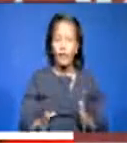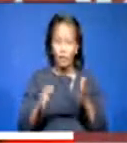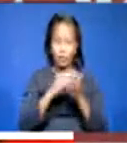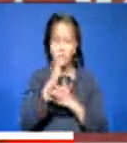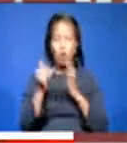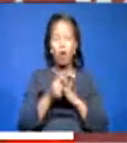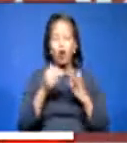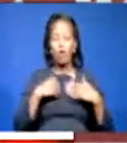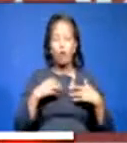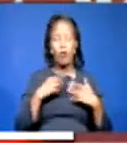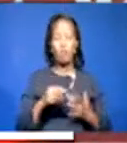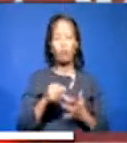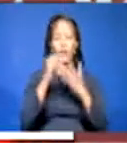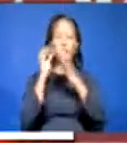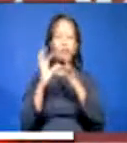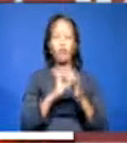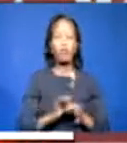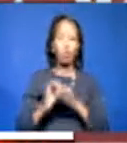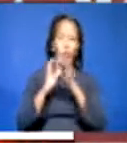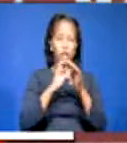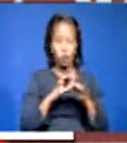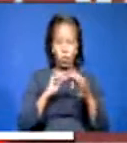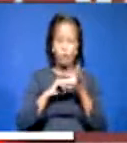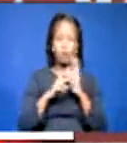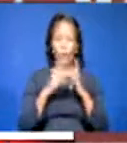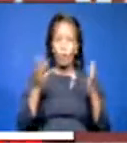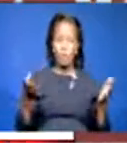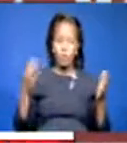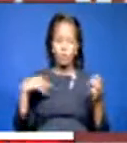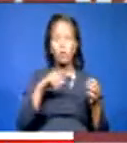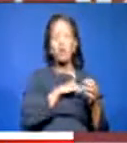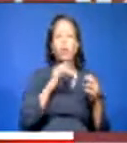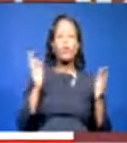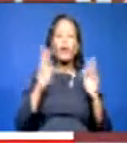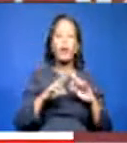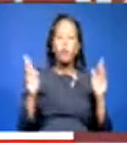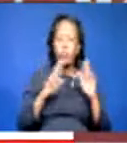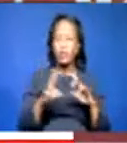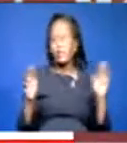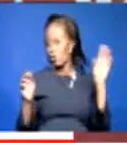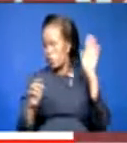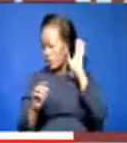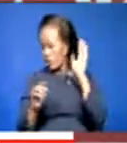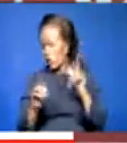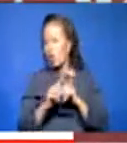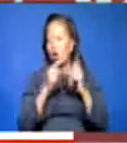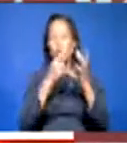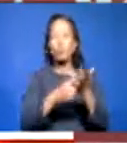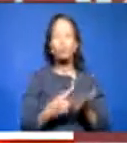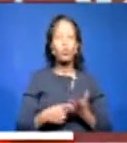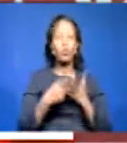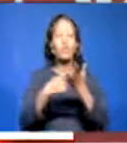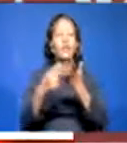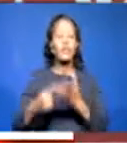for cooperation. So we are willing to listen, and we are willing to discuss, and we are willing